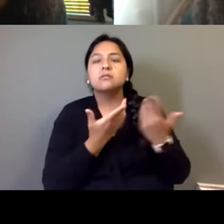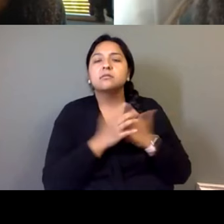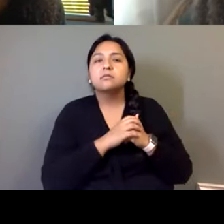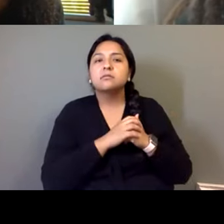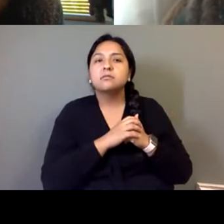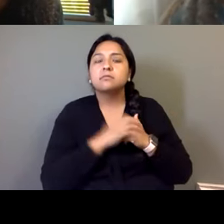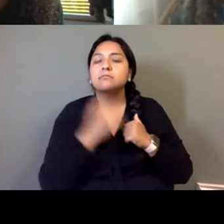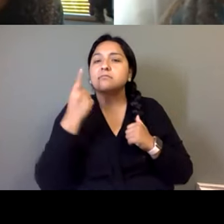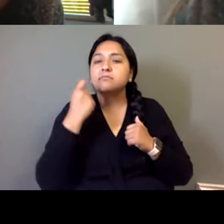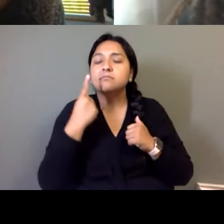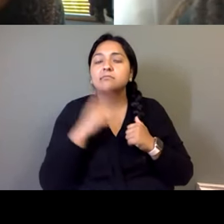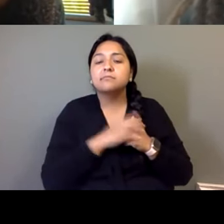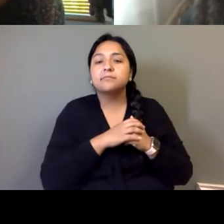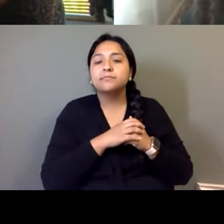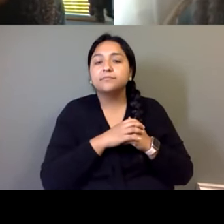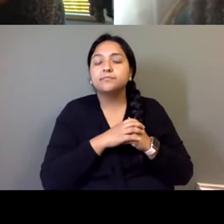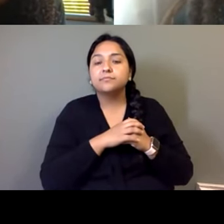me,